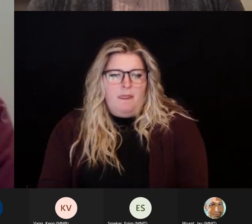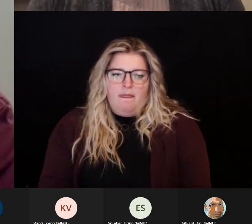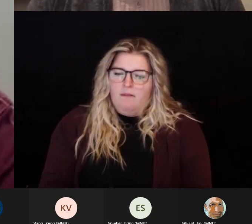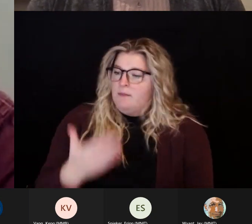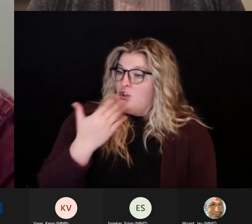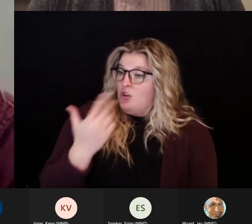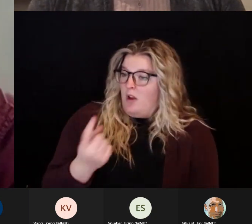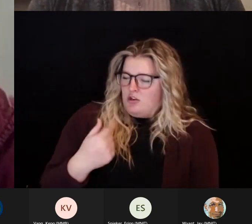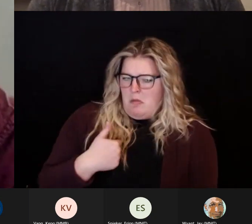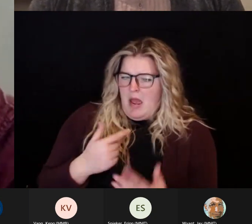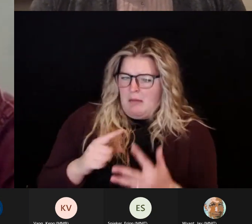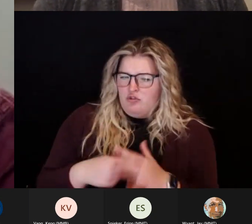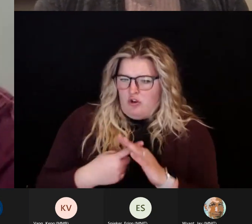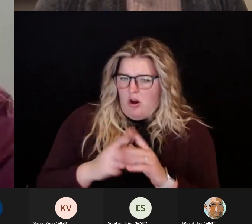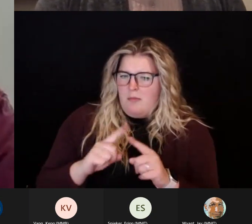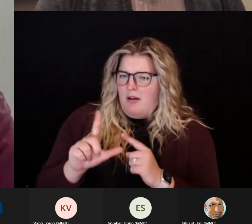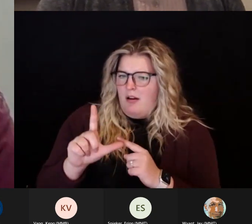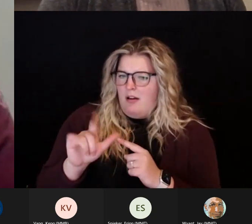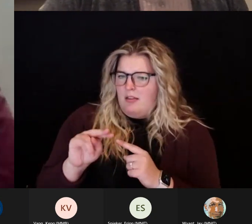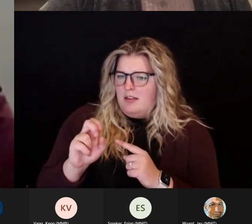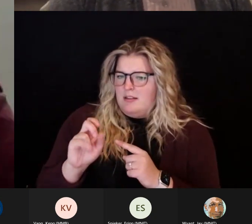start, and Lindsay, please jump in.